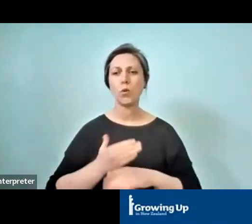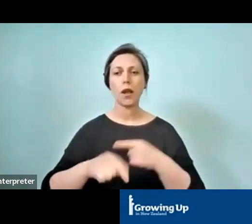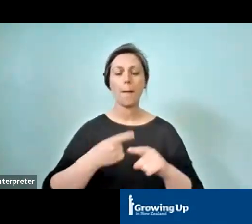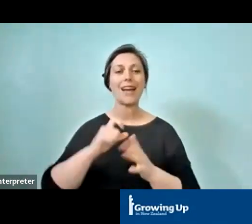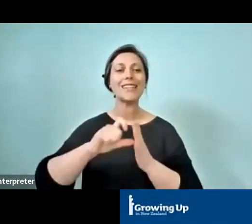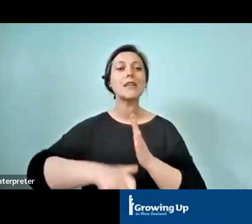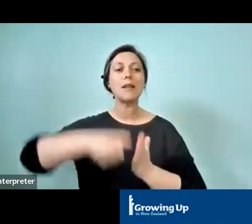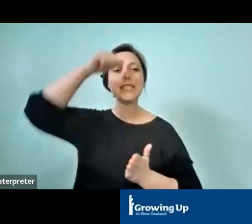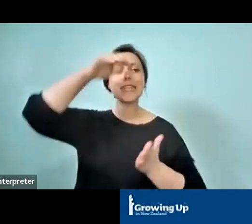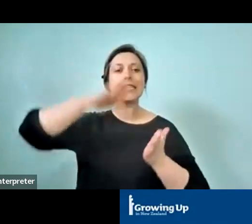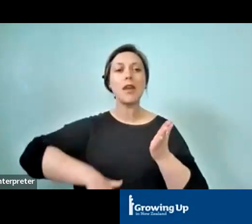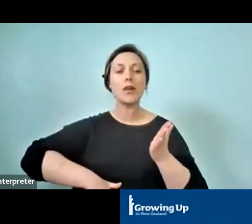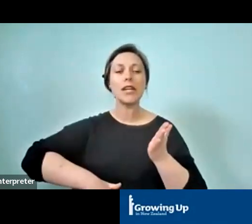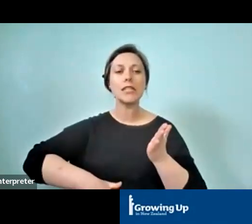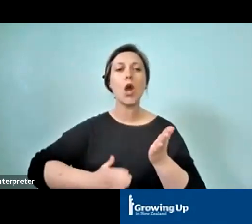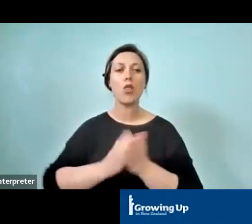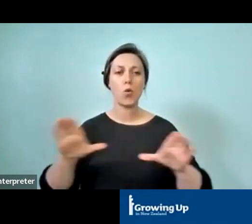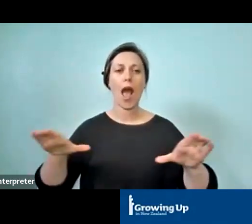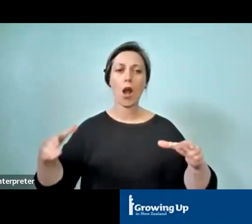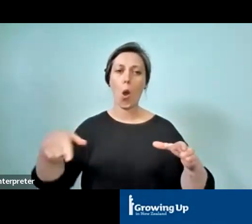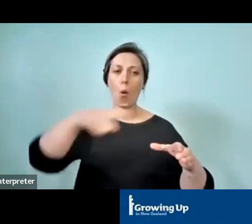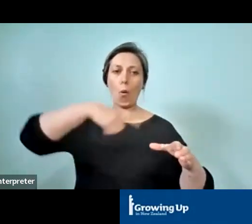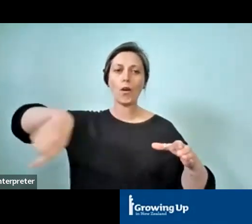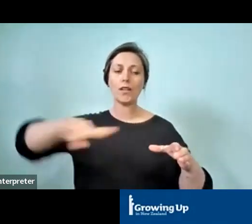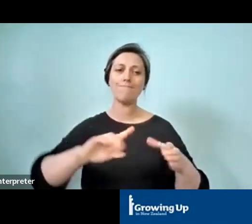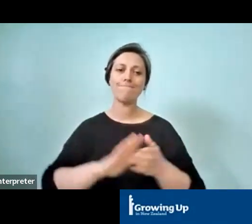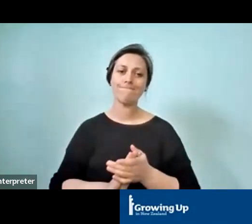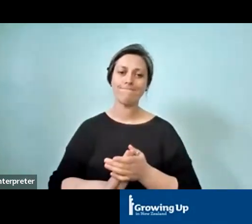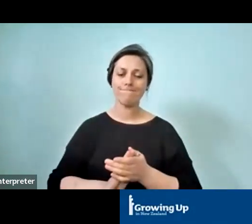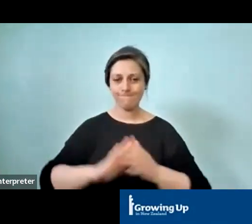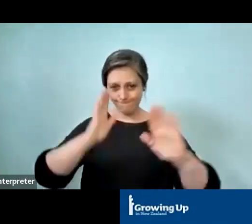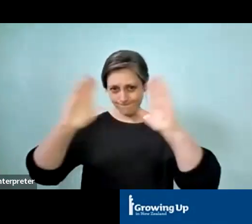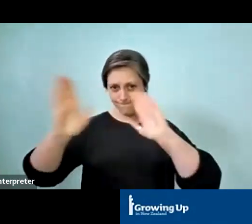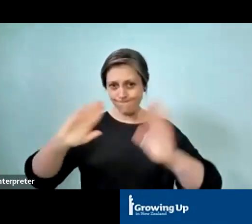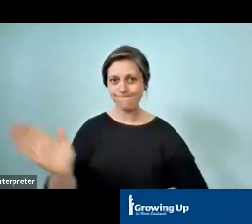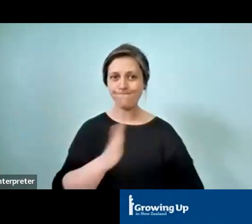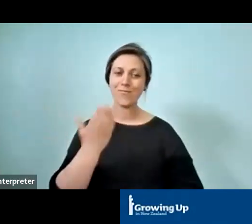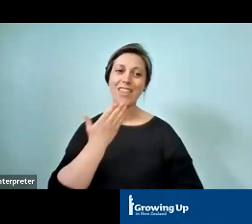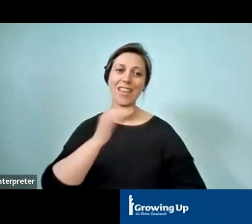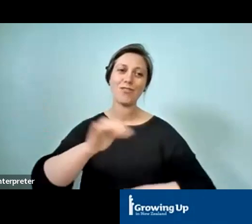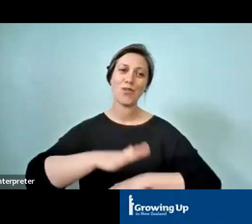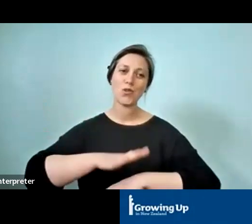disability within our cohort. So mōri ora kia koutou katoa. Thank you for your time.